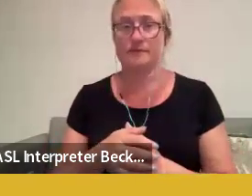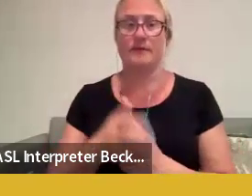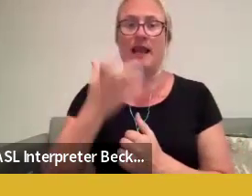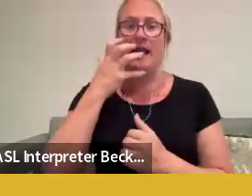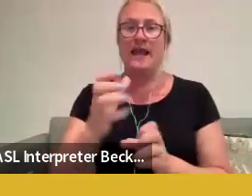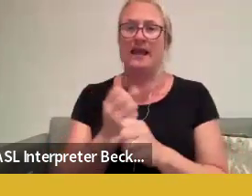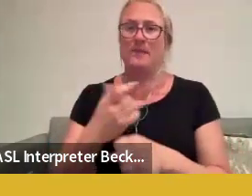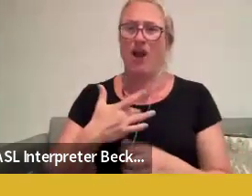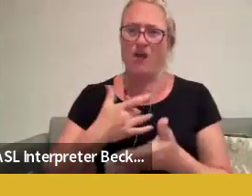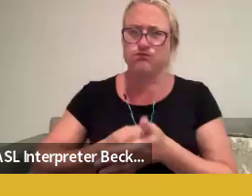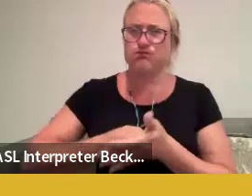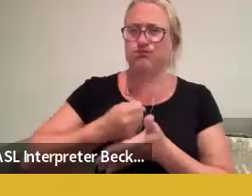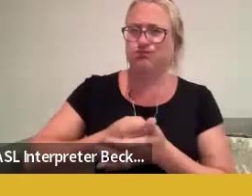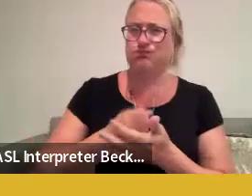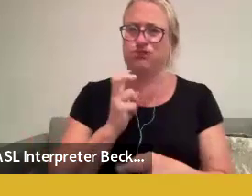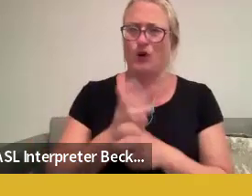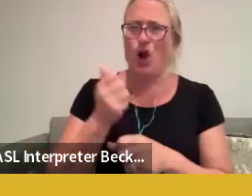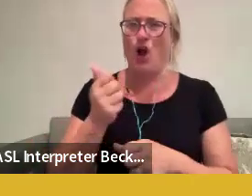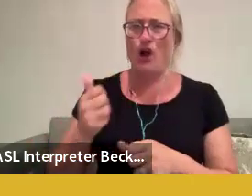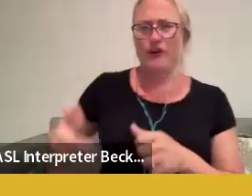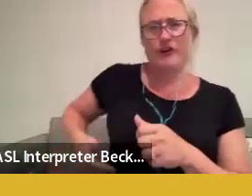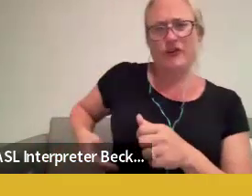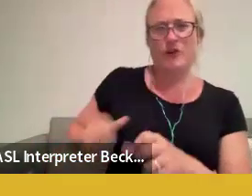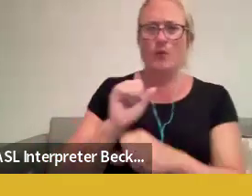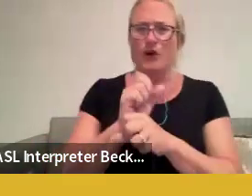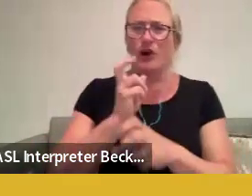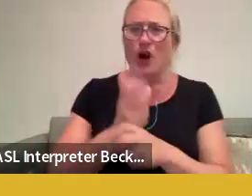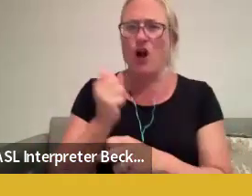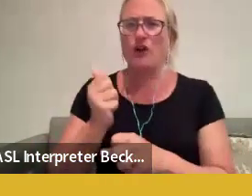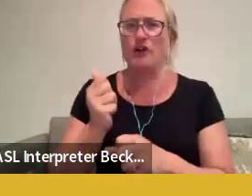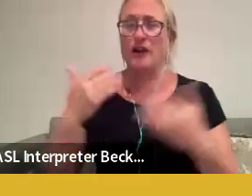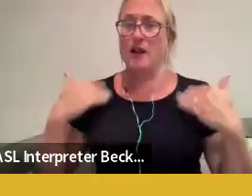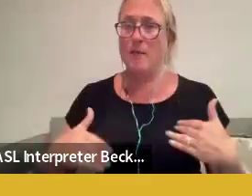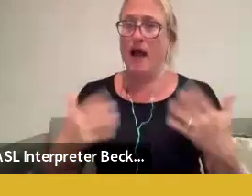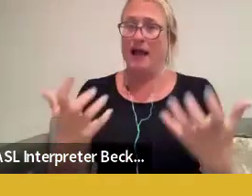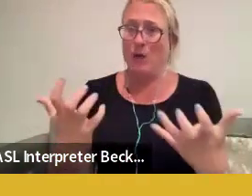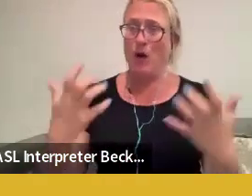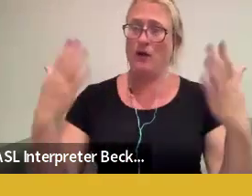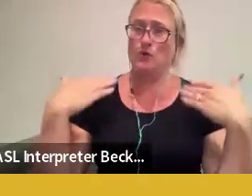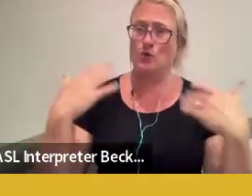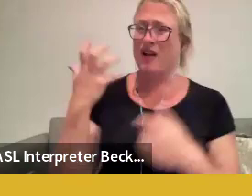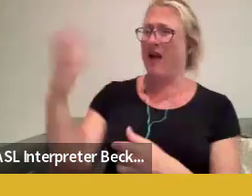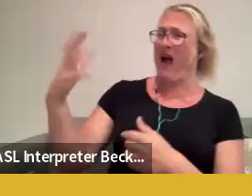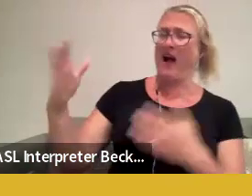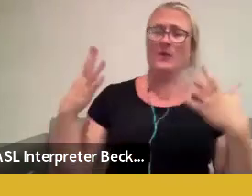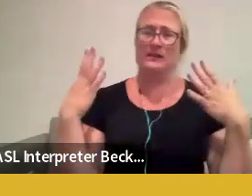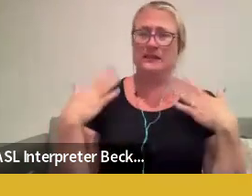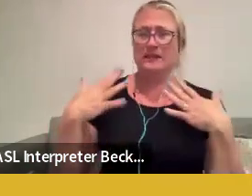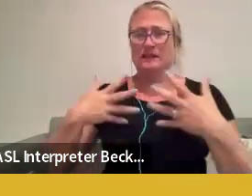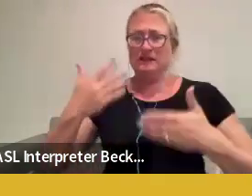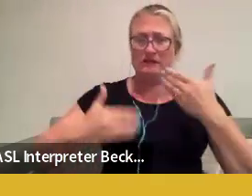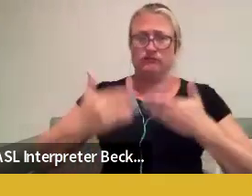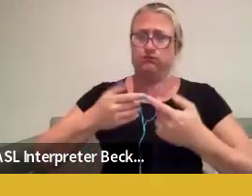the heart and the kidneys. If your body's working really hard to cool itself down because it's so hot outside, then for the